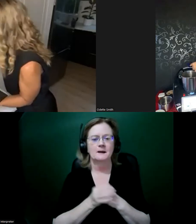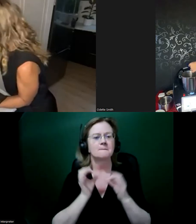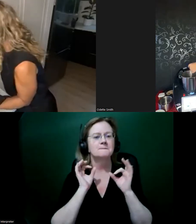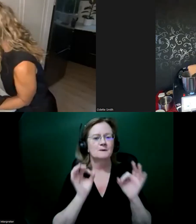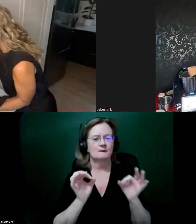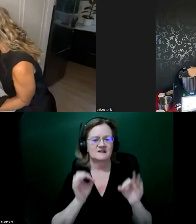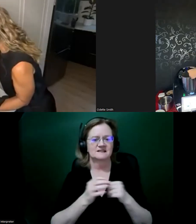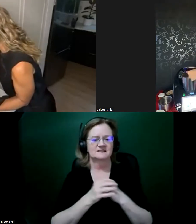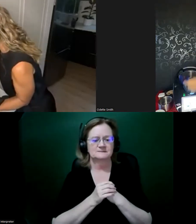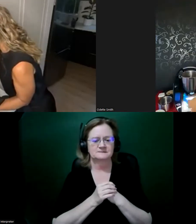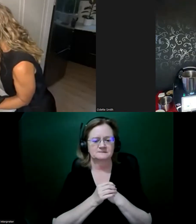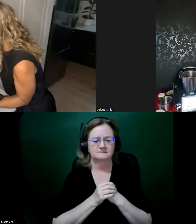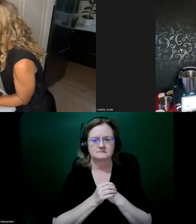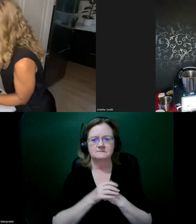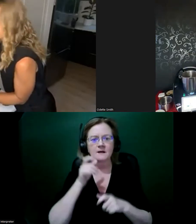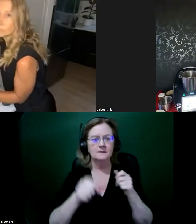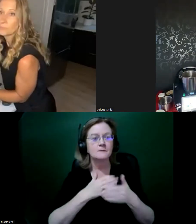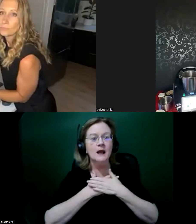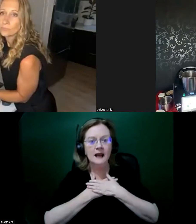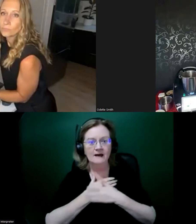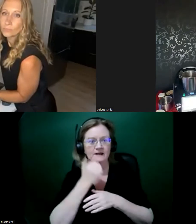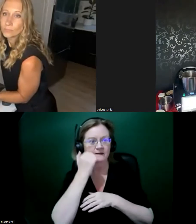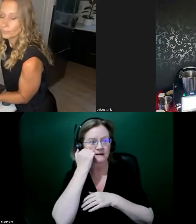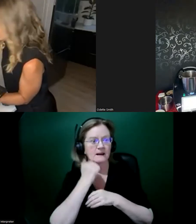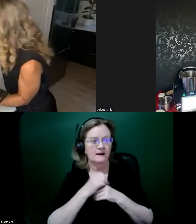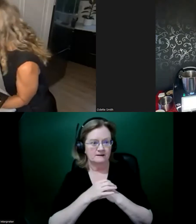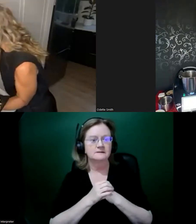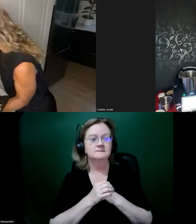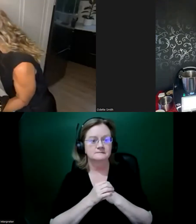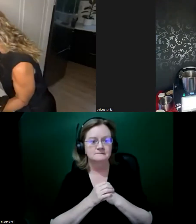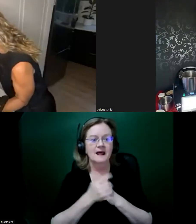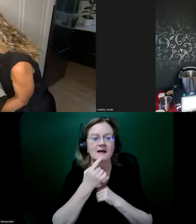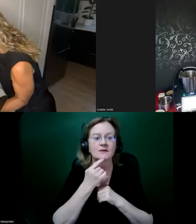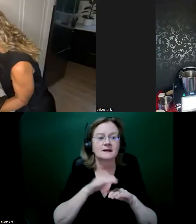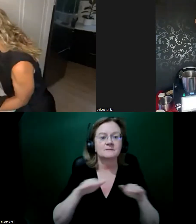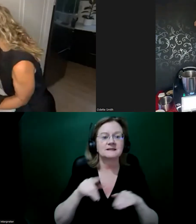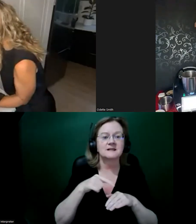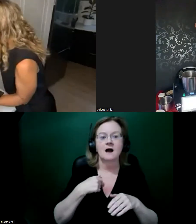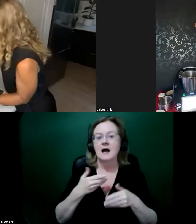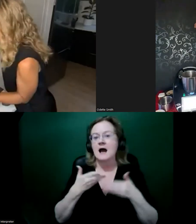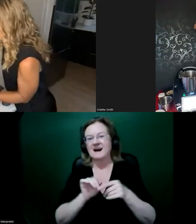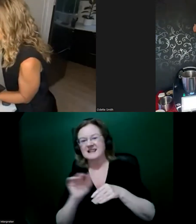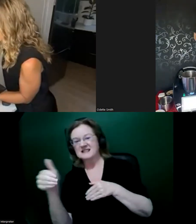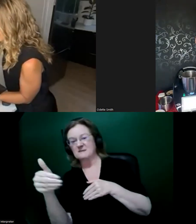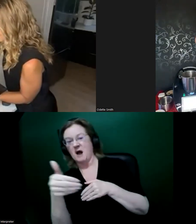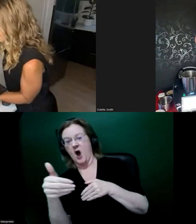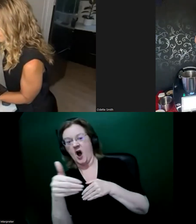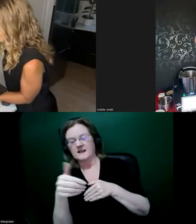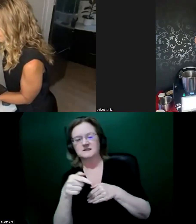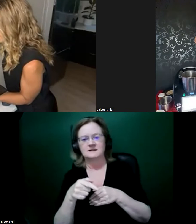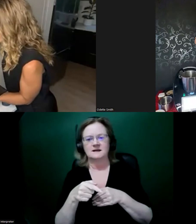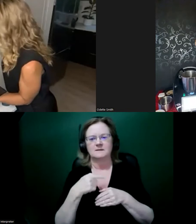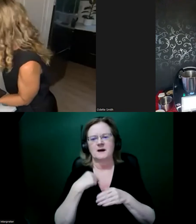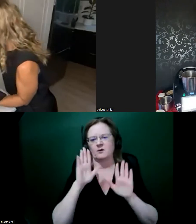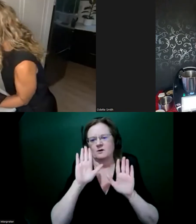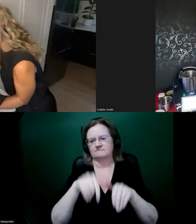Perfect. So the people are loving the black wallpaper, Odette, and the red. My kitchen's just behind here, but I thought, oh, this will be so